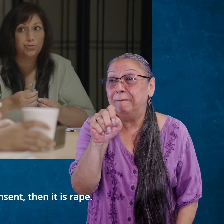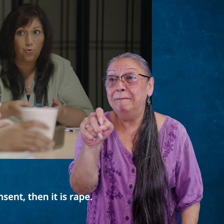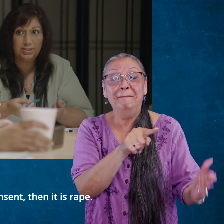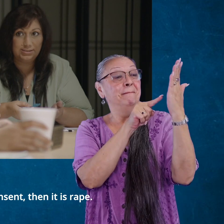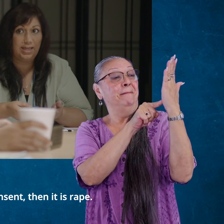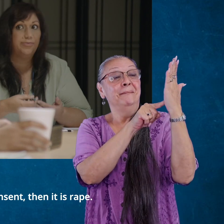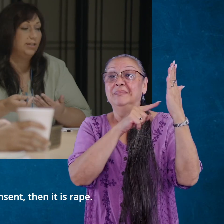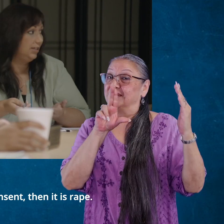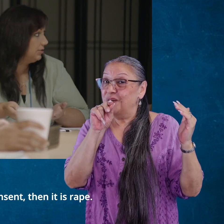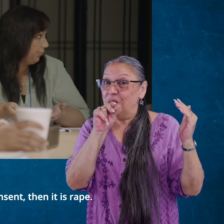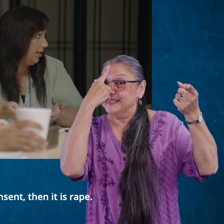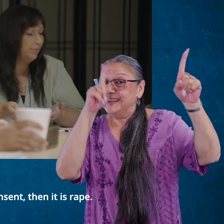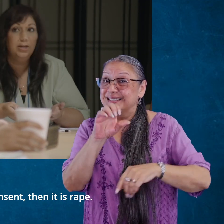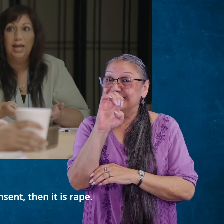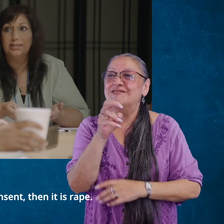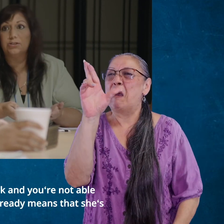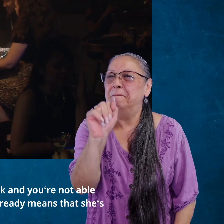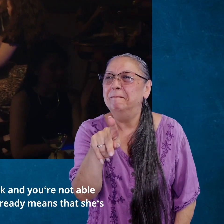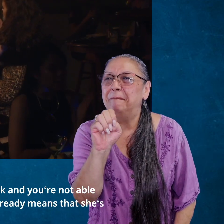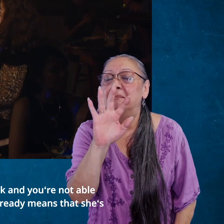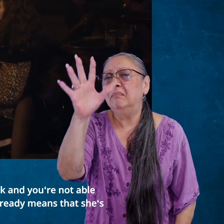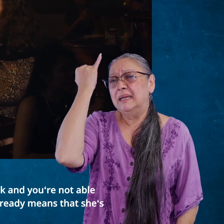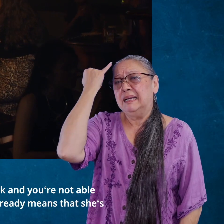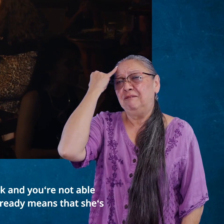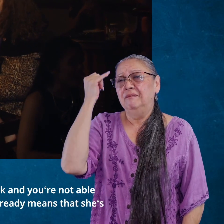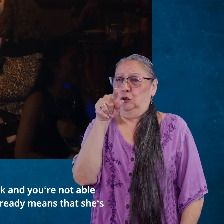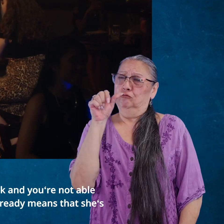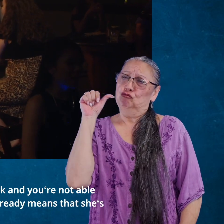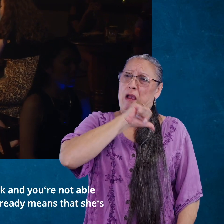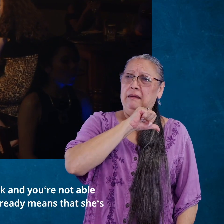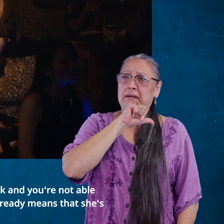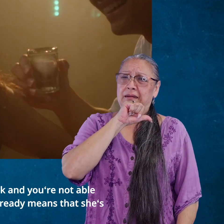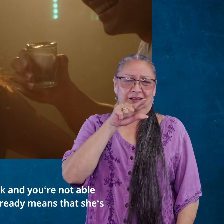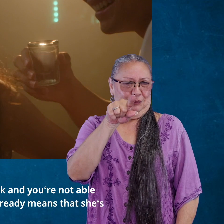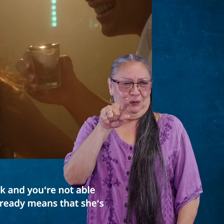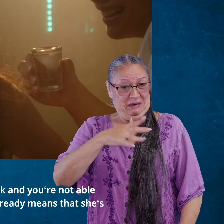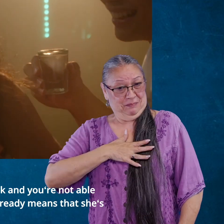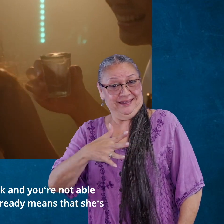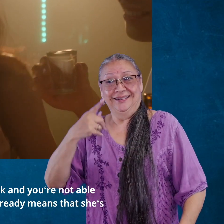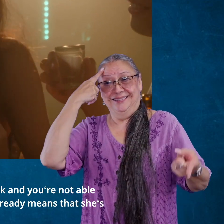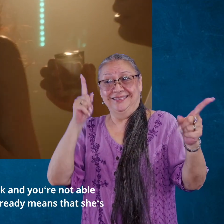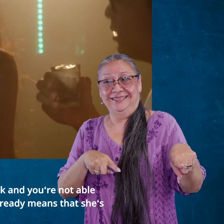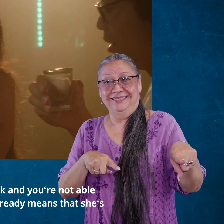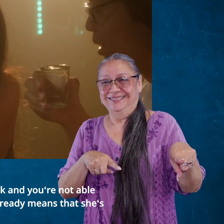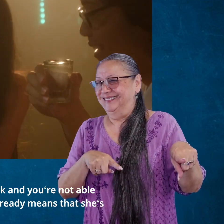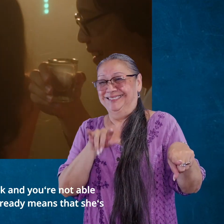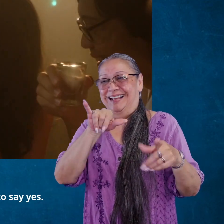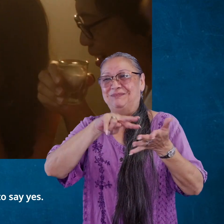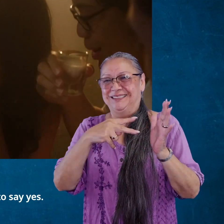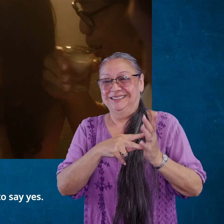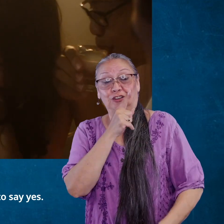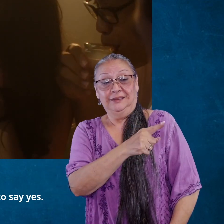And if there's no consent, then it is rape. And so if you're drunk and you're not able to give consent, that already means that